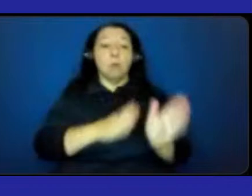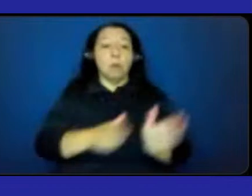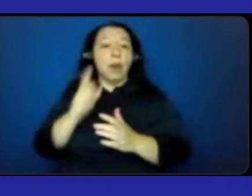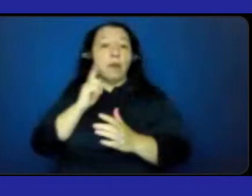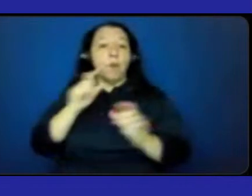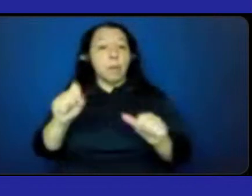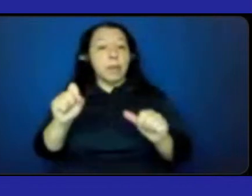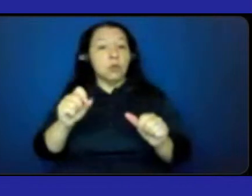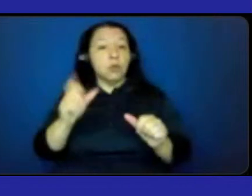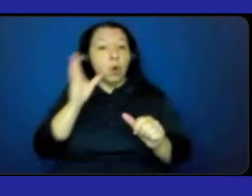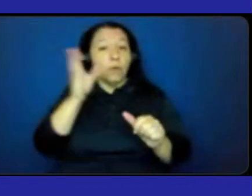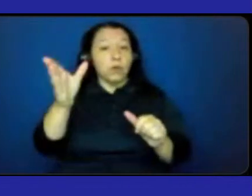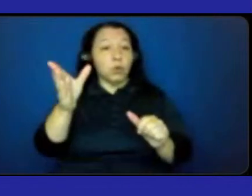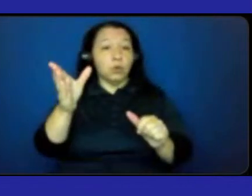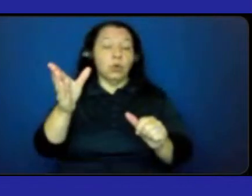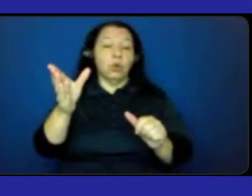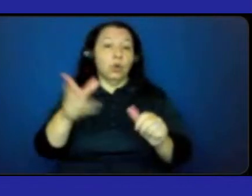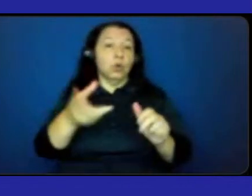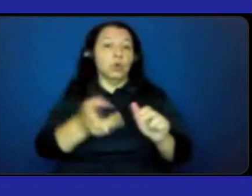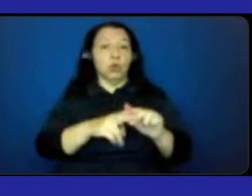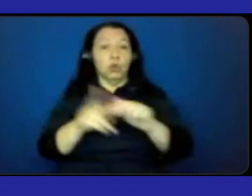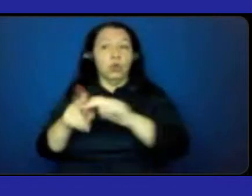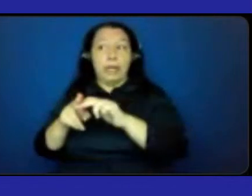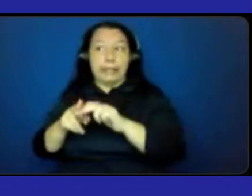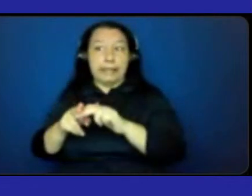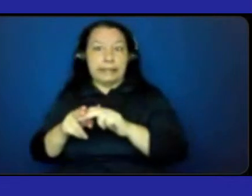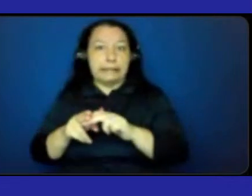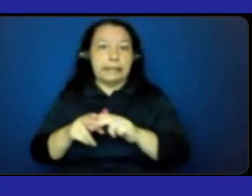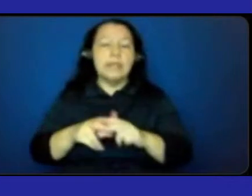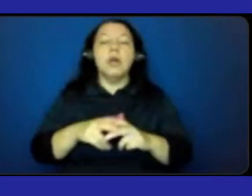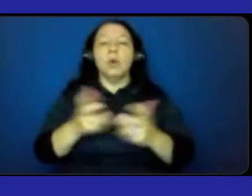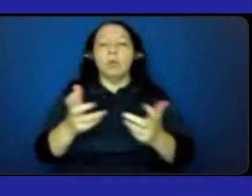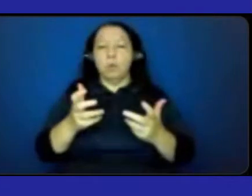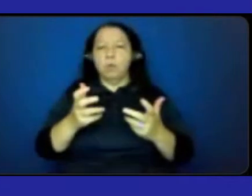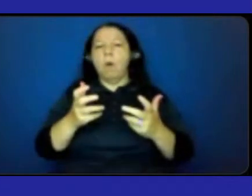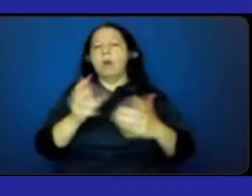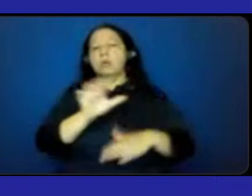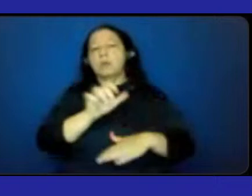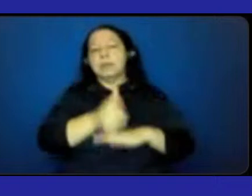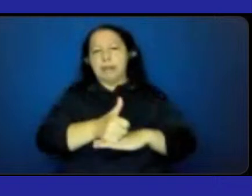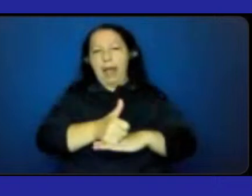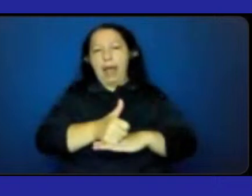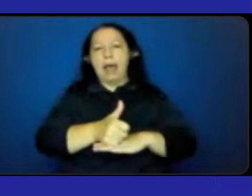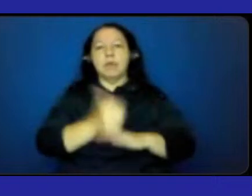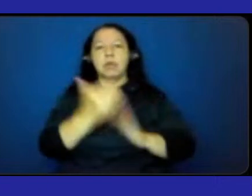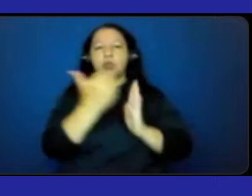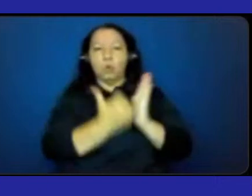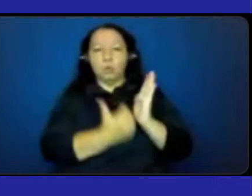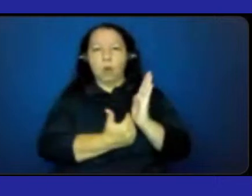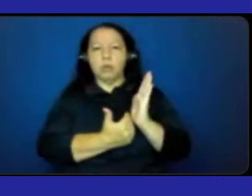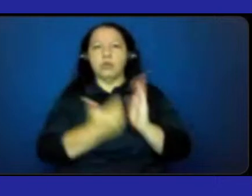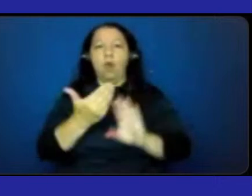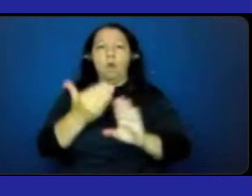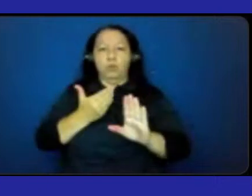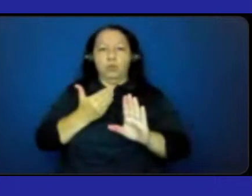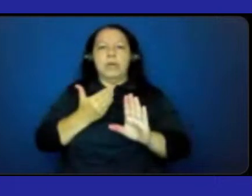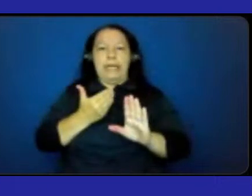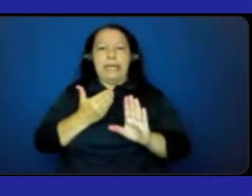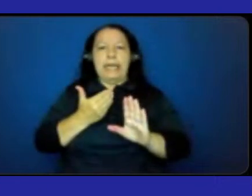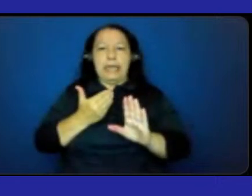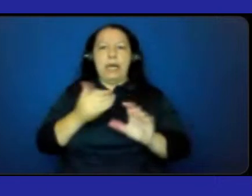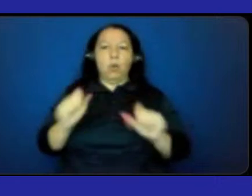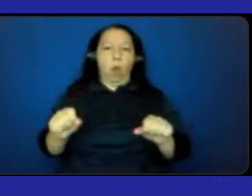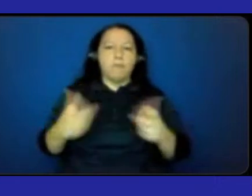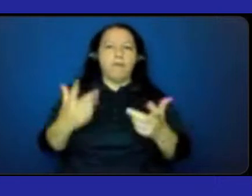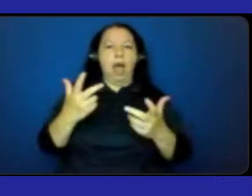future surges, we're looking to establish a roster of pre-qualified vendors who could be able to do just that. These